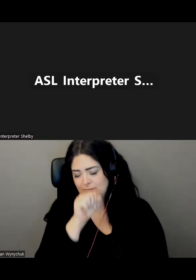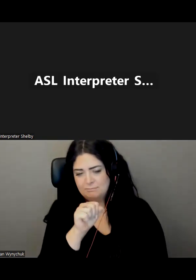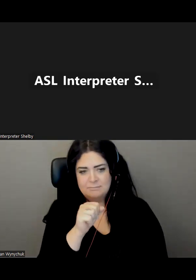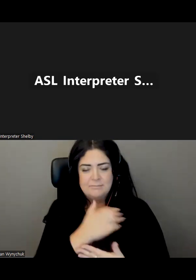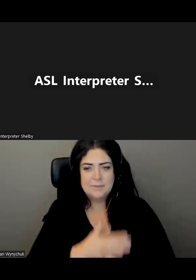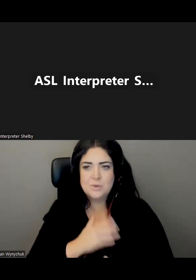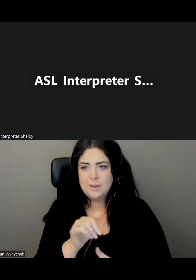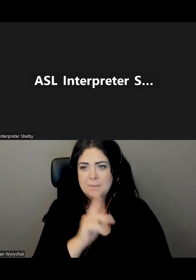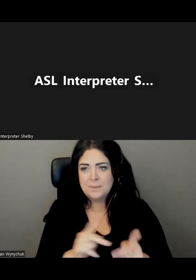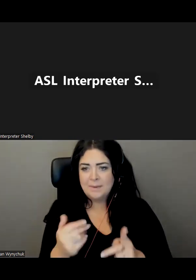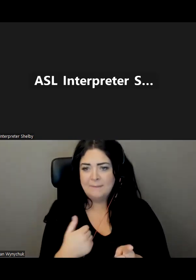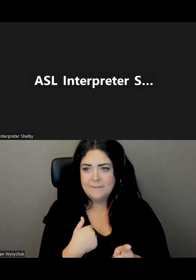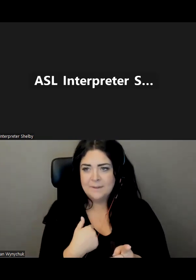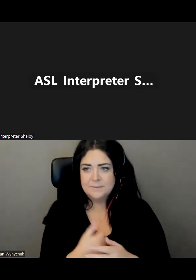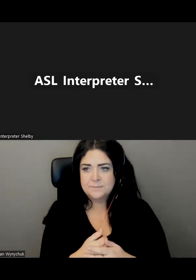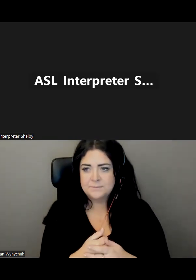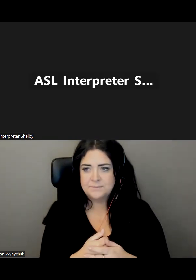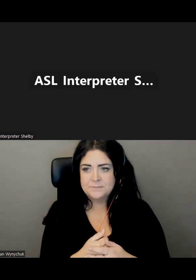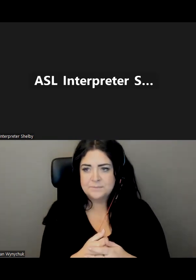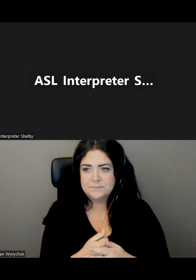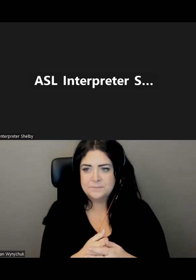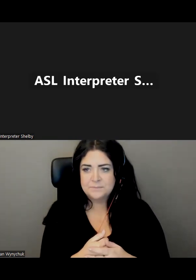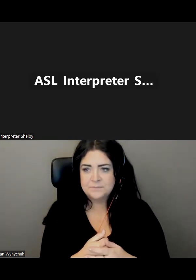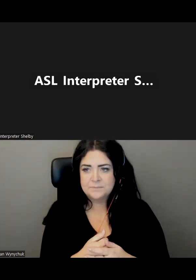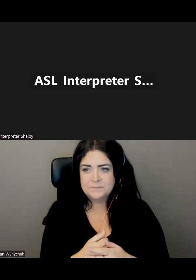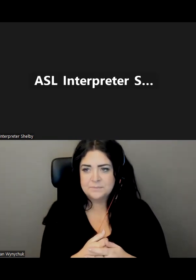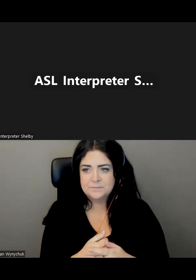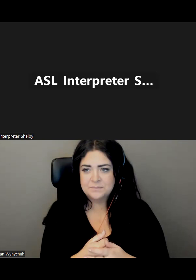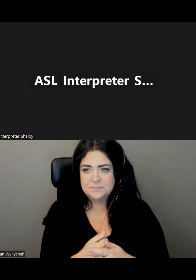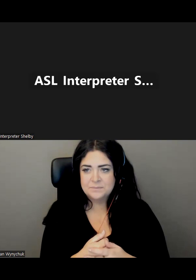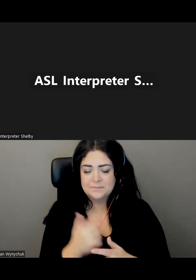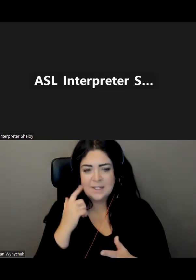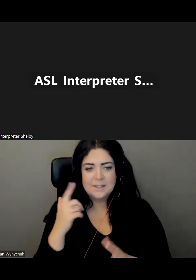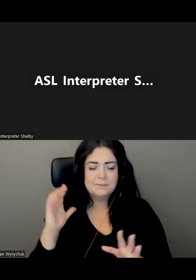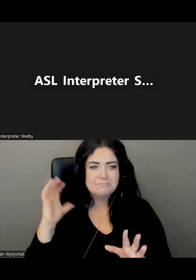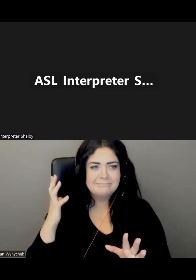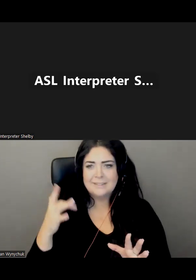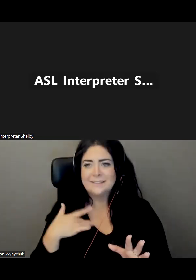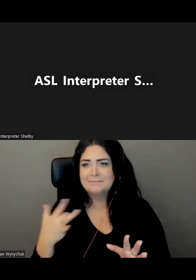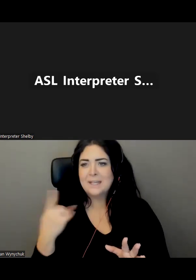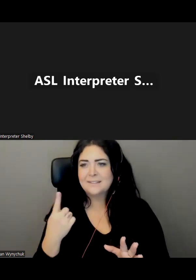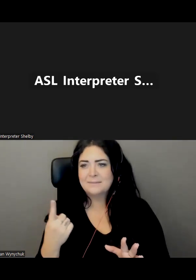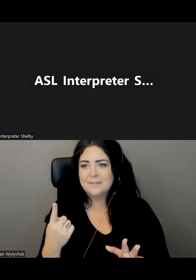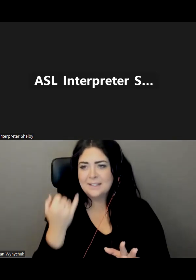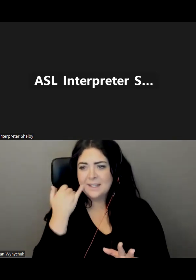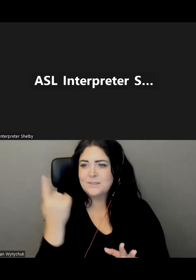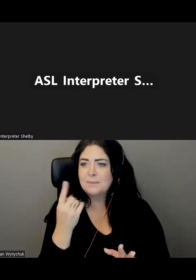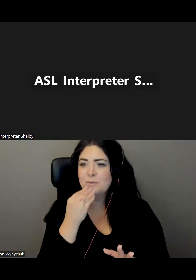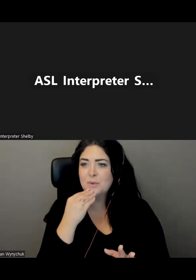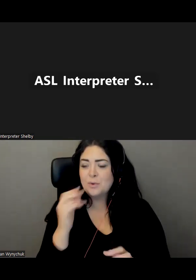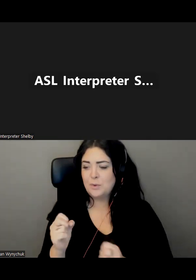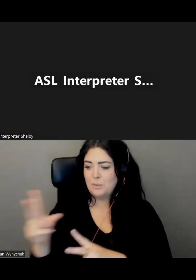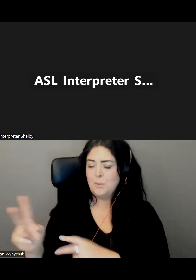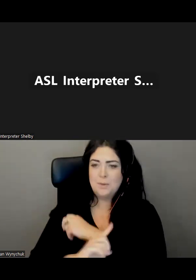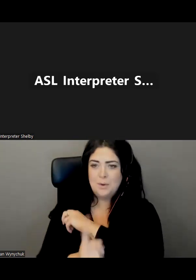for composting. I'm a little bit crazy in my house when it comes to compost. Anytime somebody goes to throw a piece of food, I'm like, no,